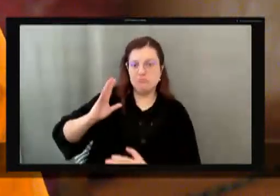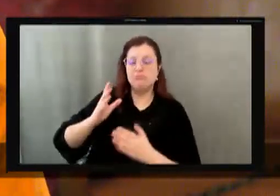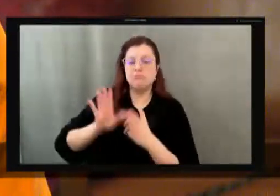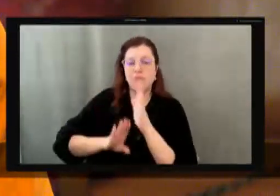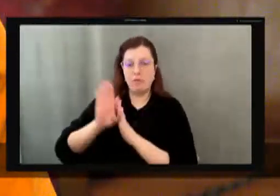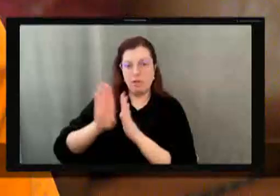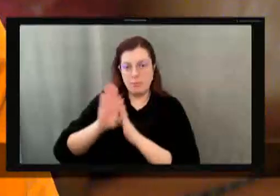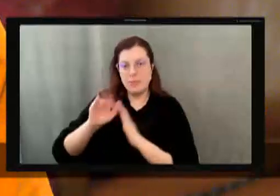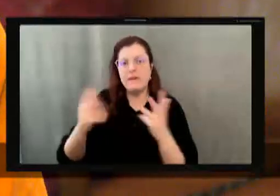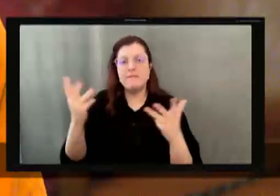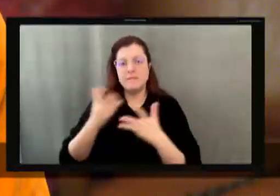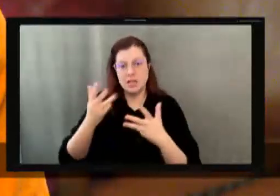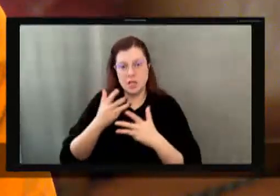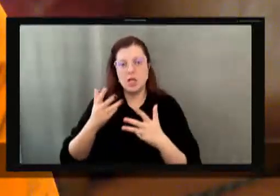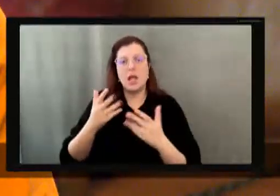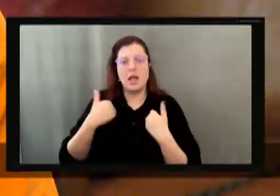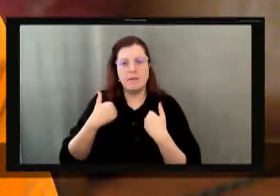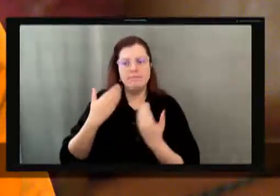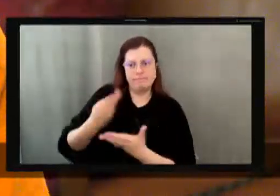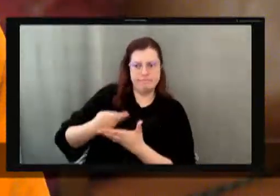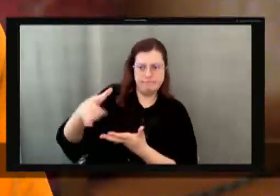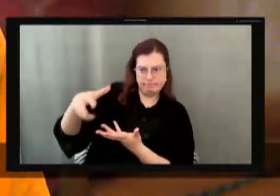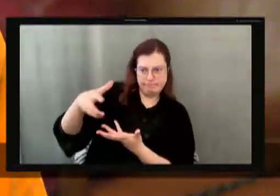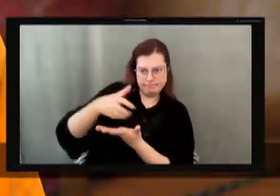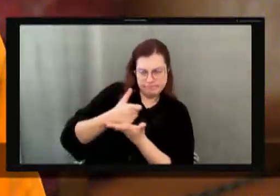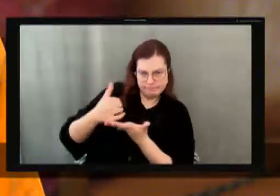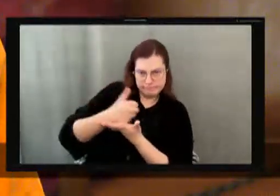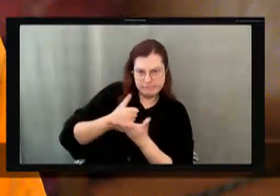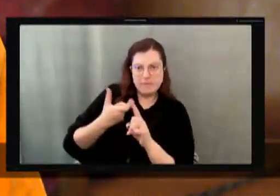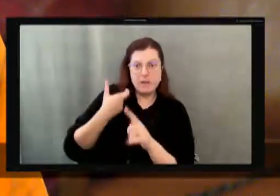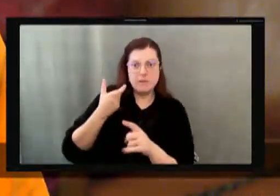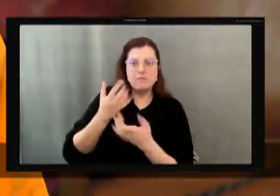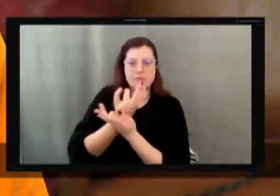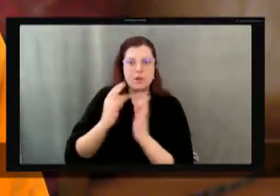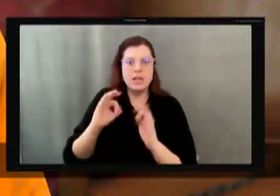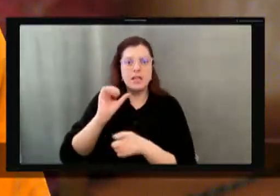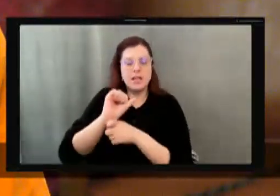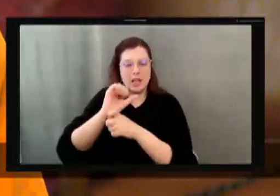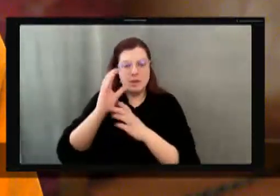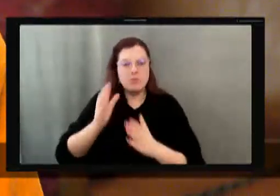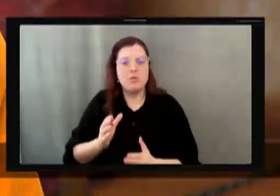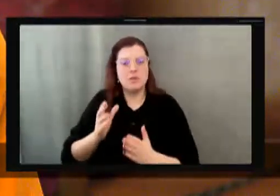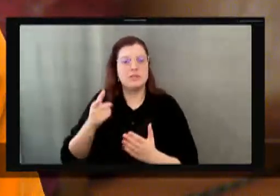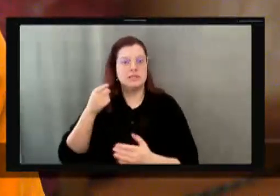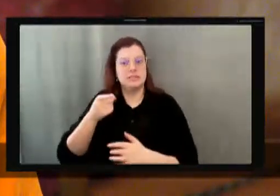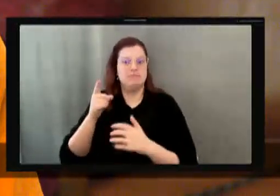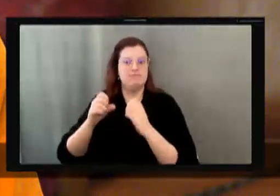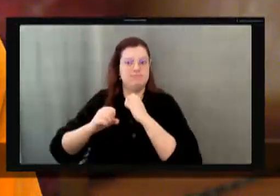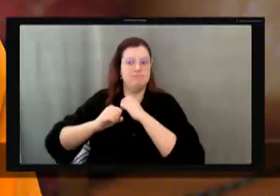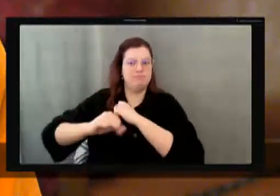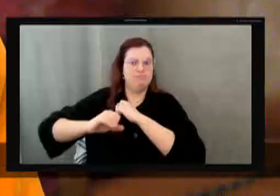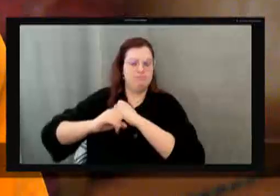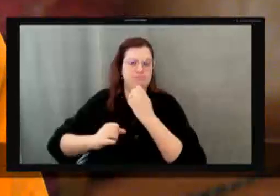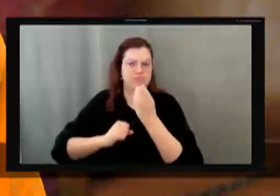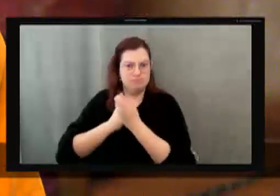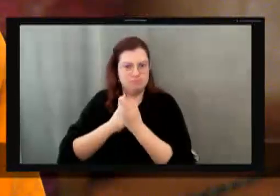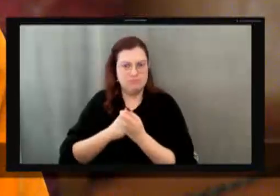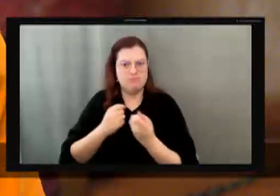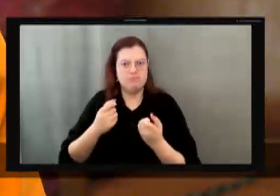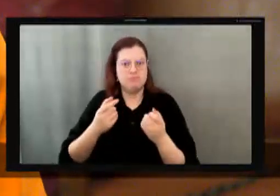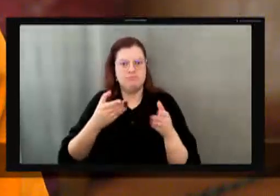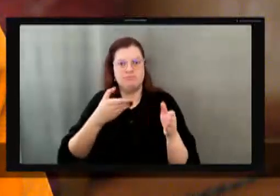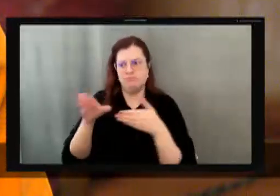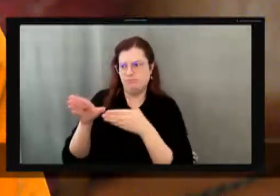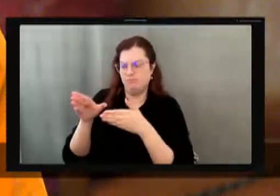money on free labor. Free labor, and how he's advocating today on redirecting black votes